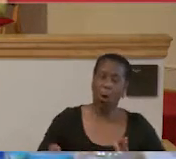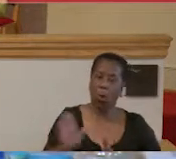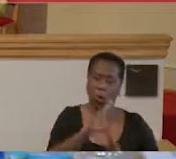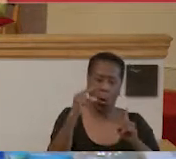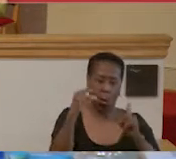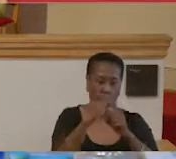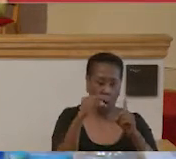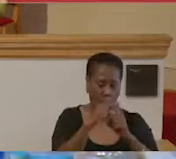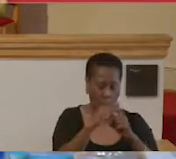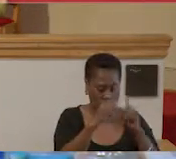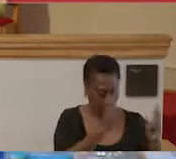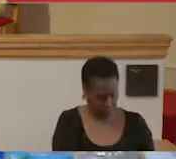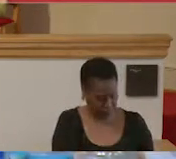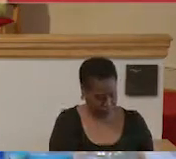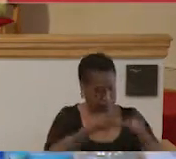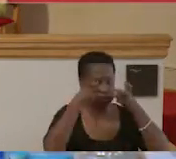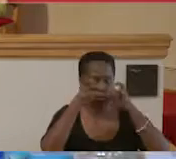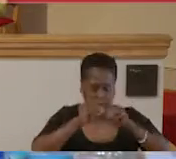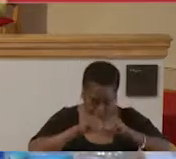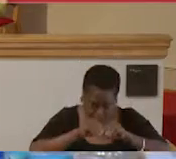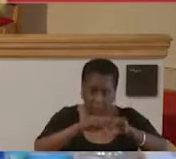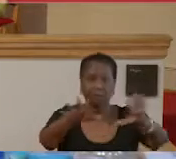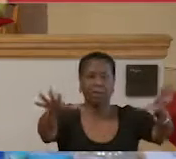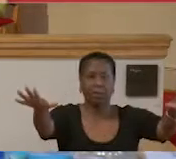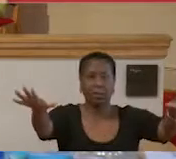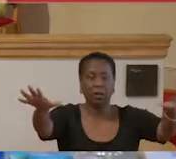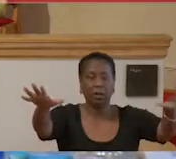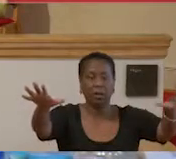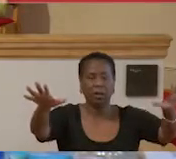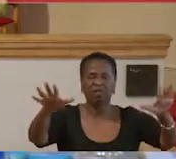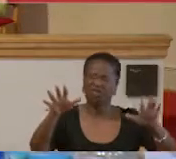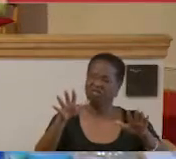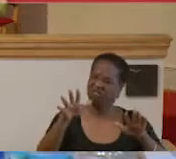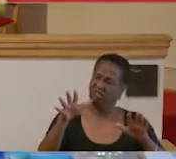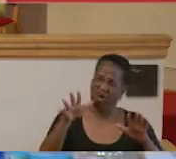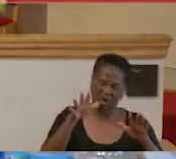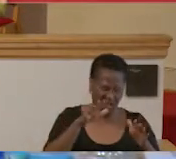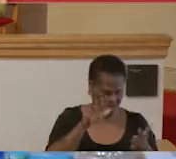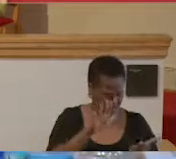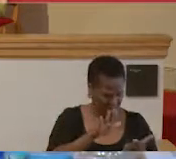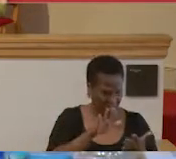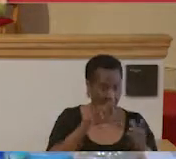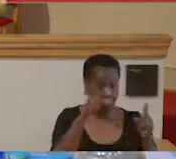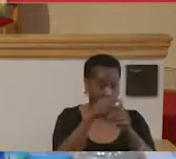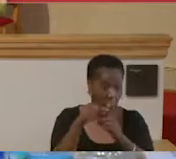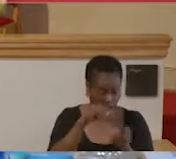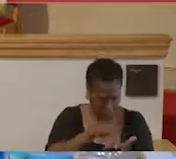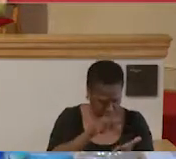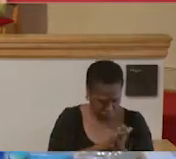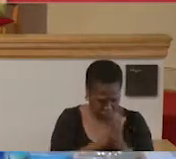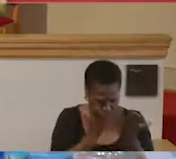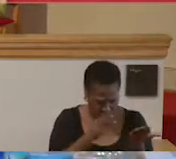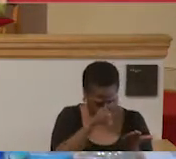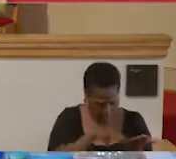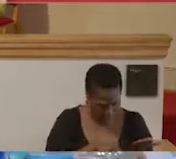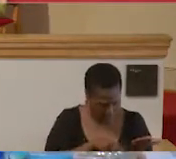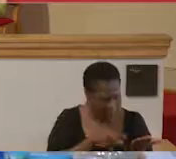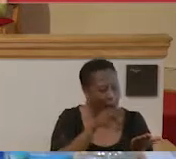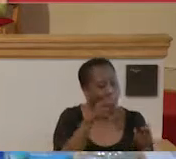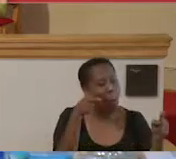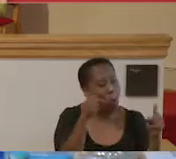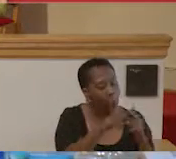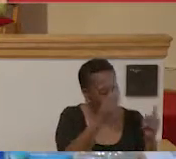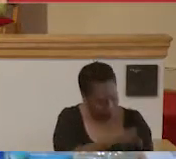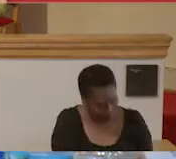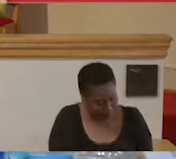the printed page to be not only inscribed on paper, but indelibly on our hearts, so that we might